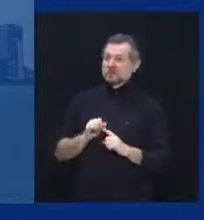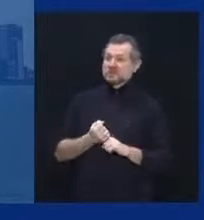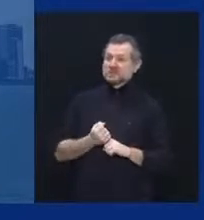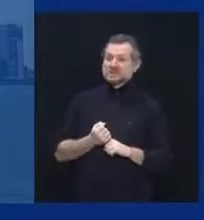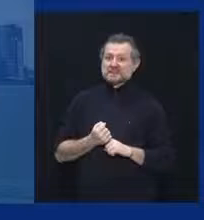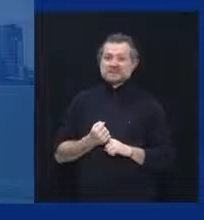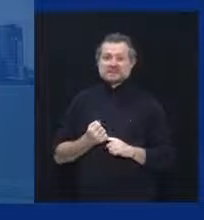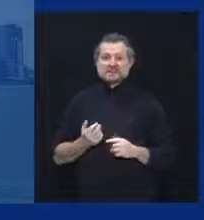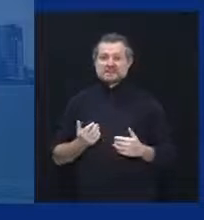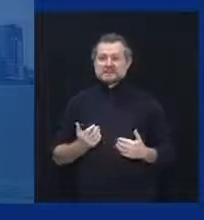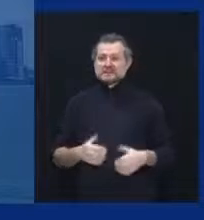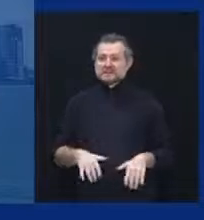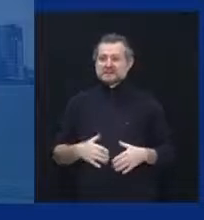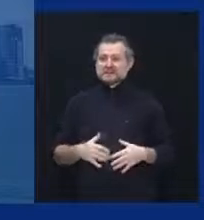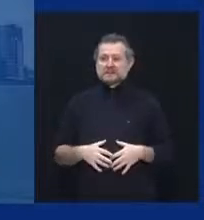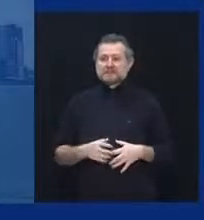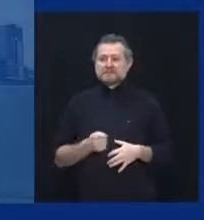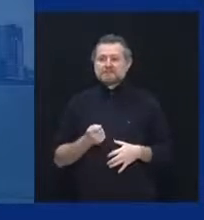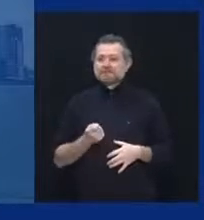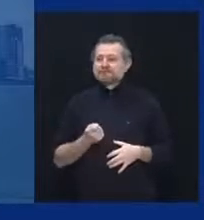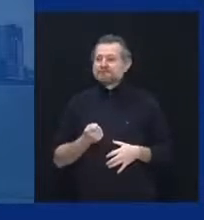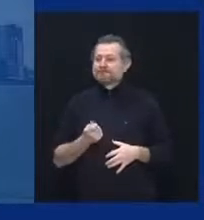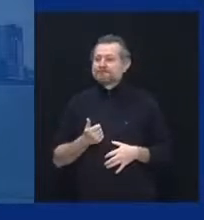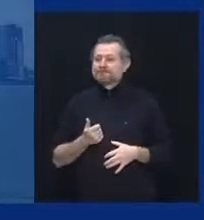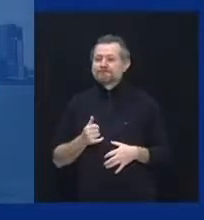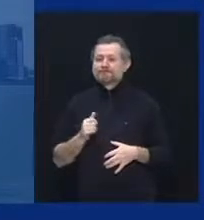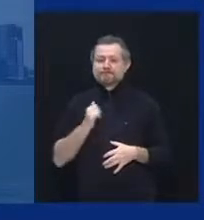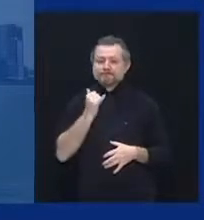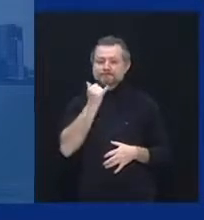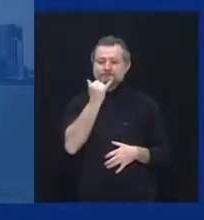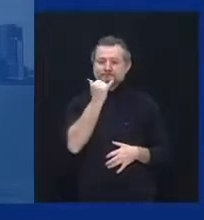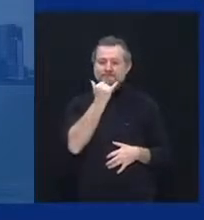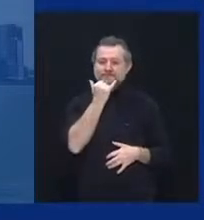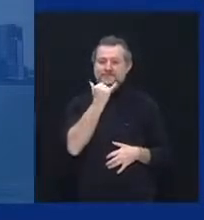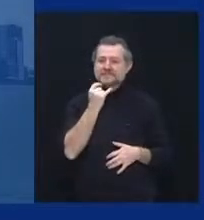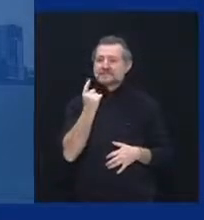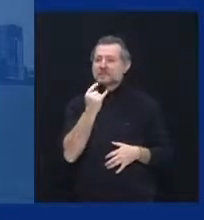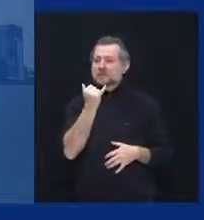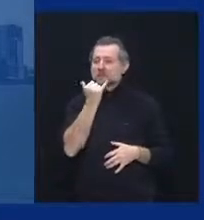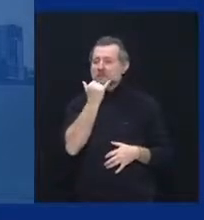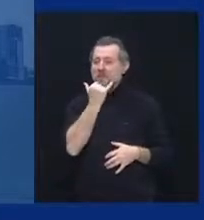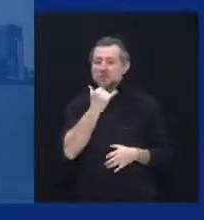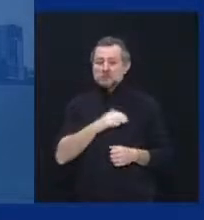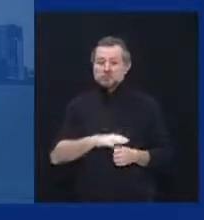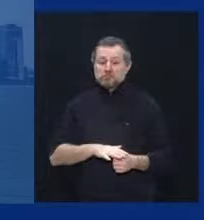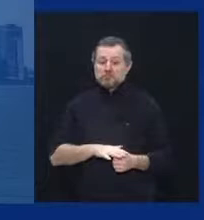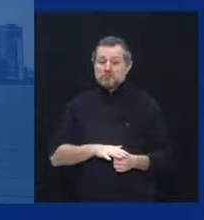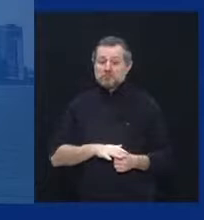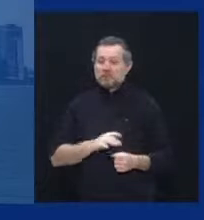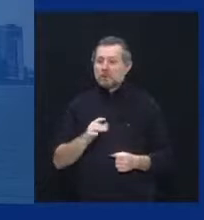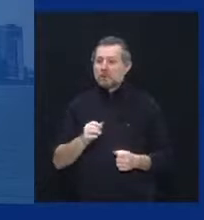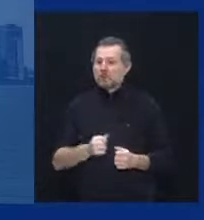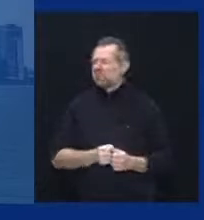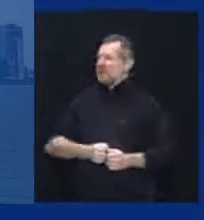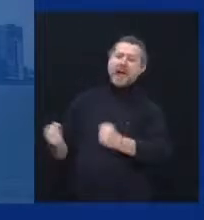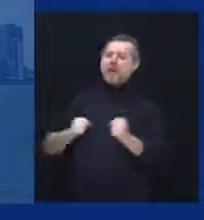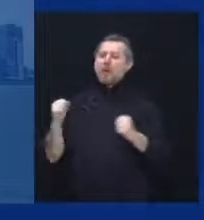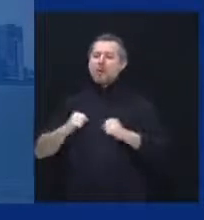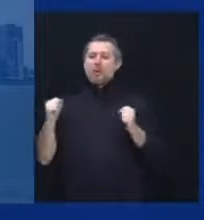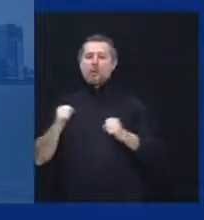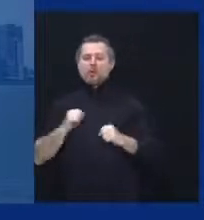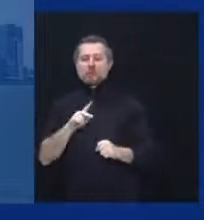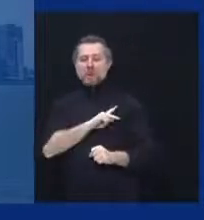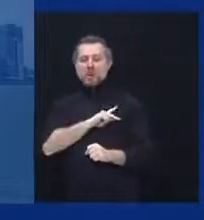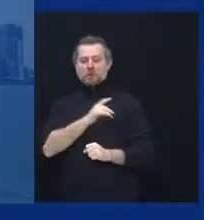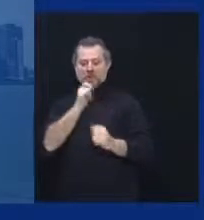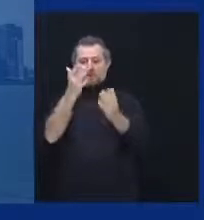any little personality crack or flaw, when you put the pressure on, it explodes.